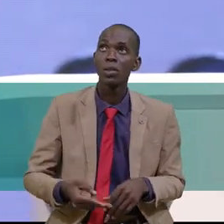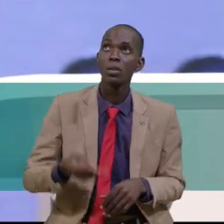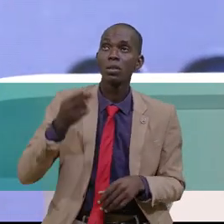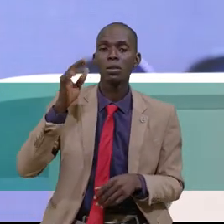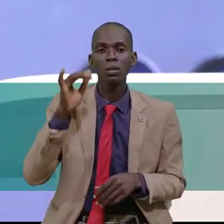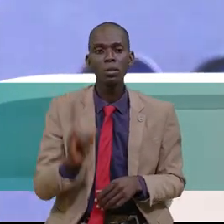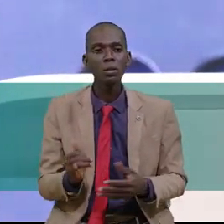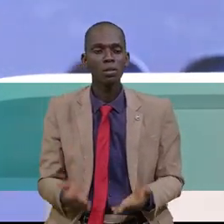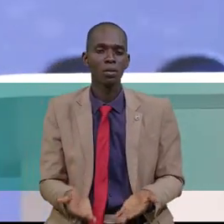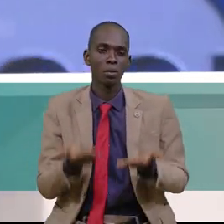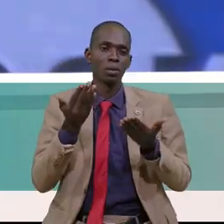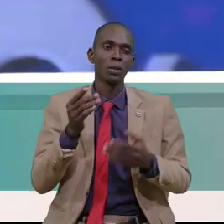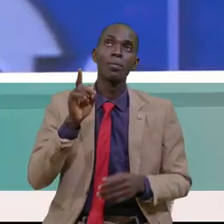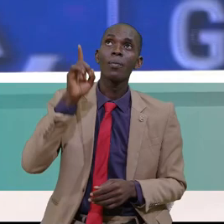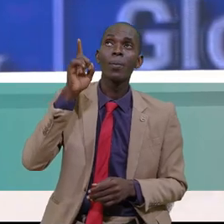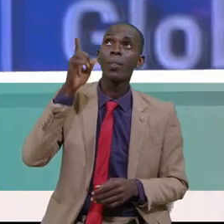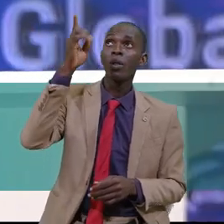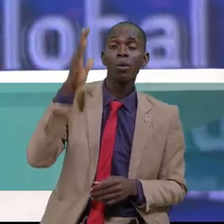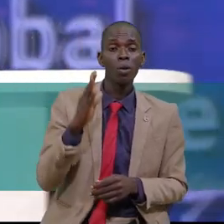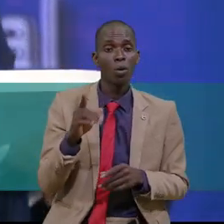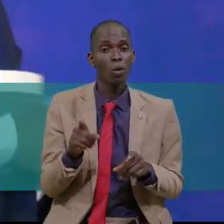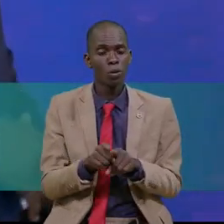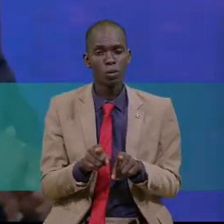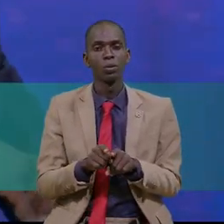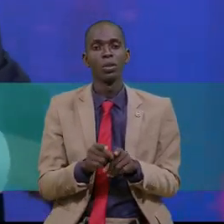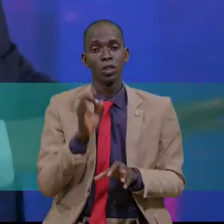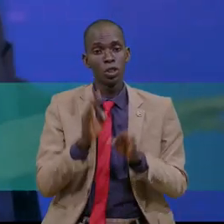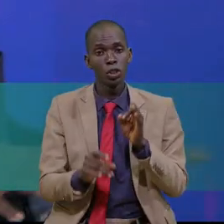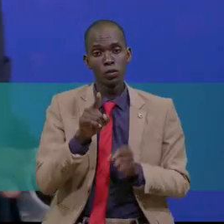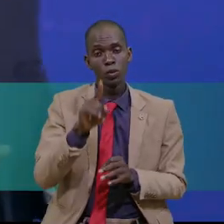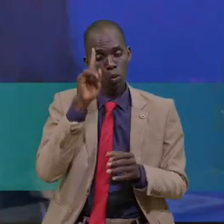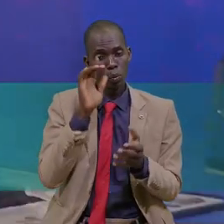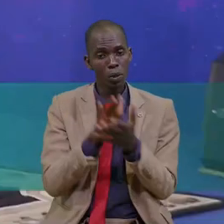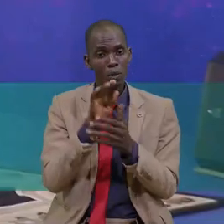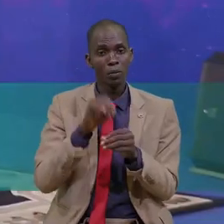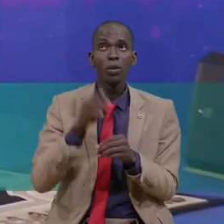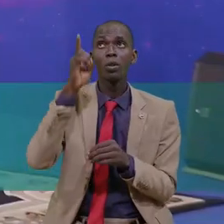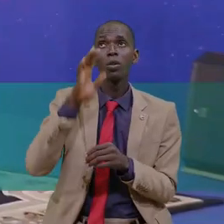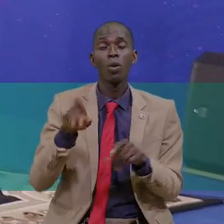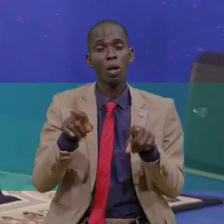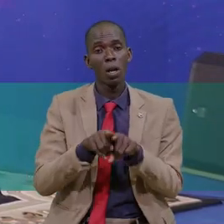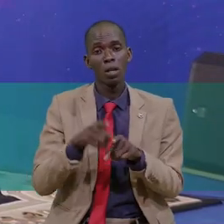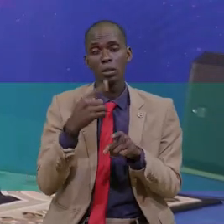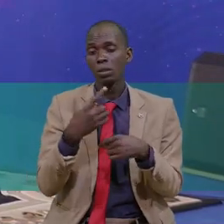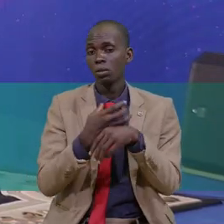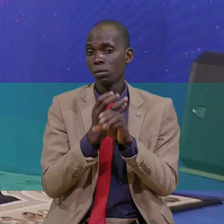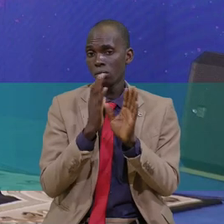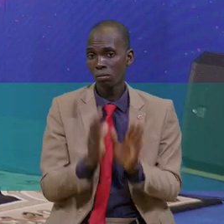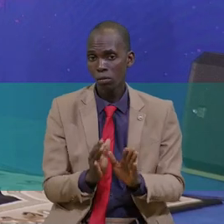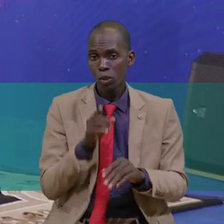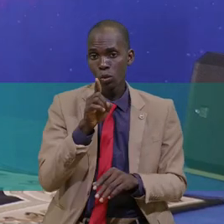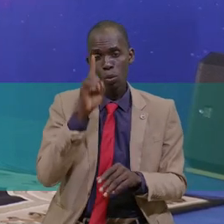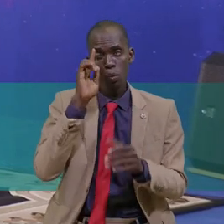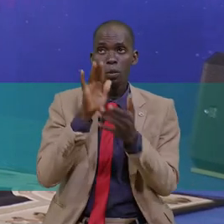God also. God, if you believe in God as the creator, if you believe in God as